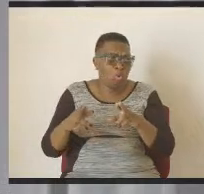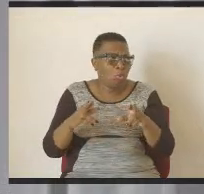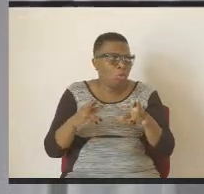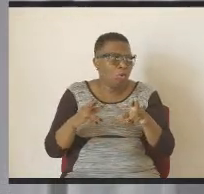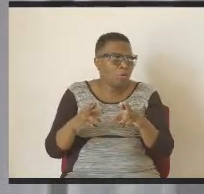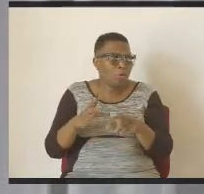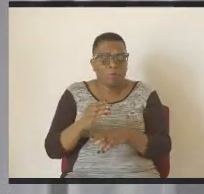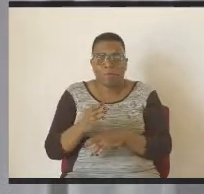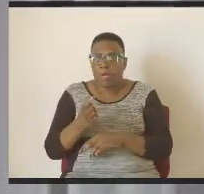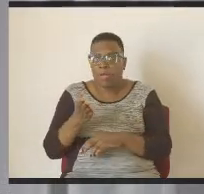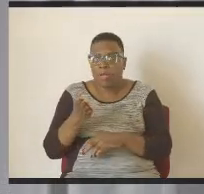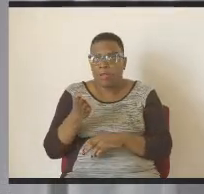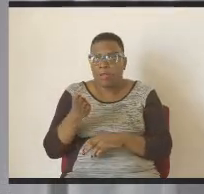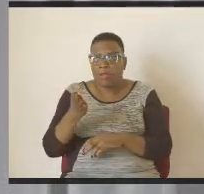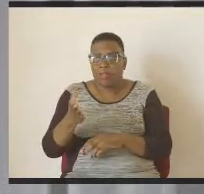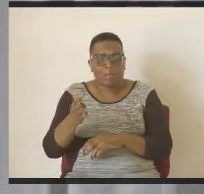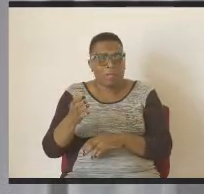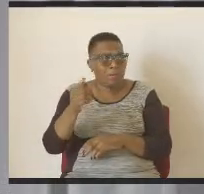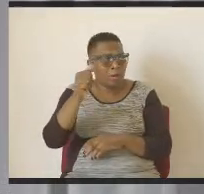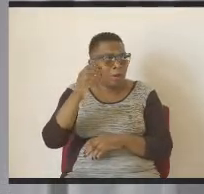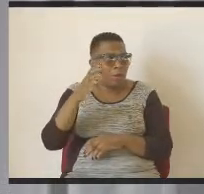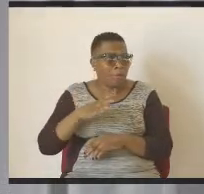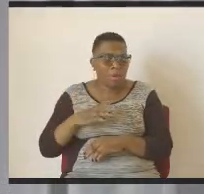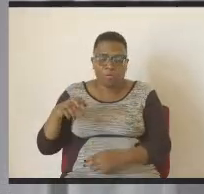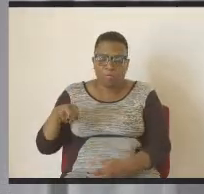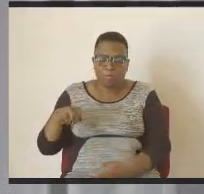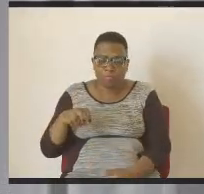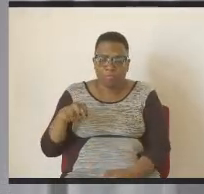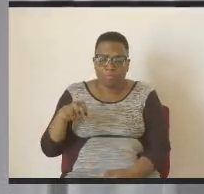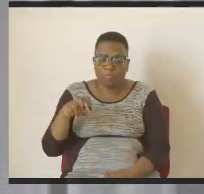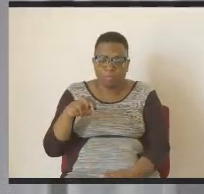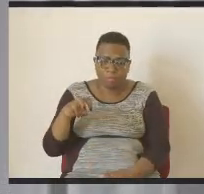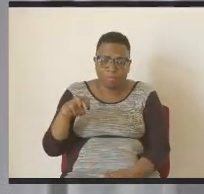there a stranger journeyed through.